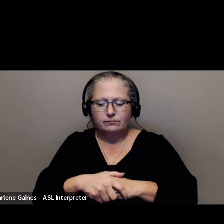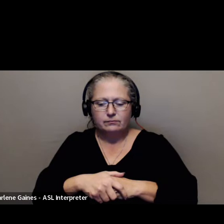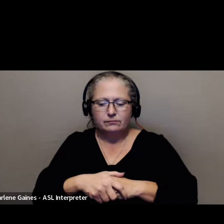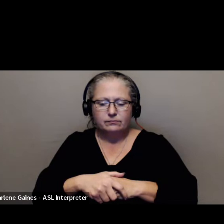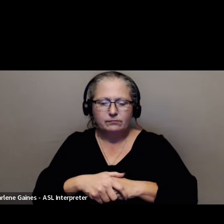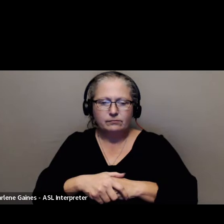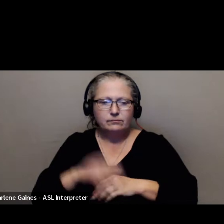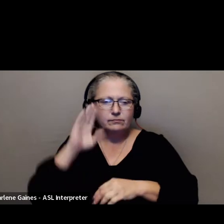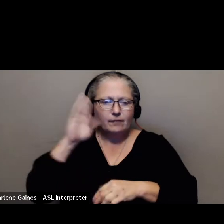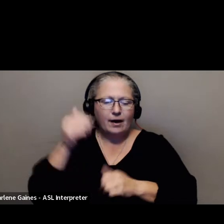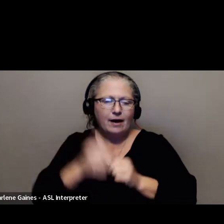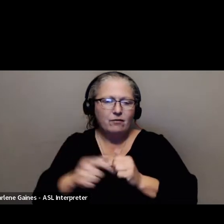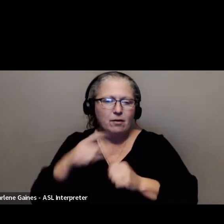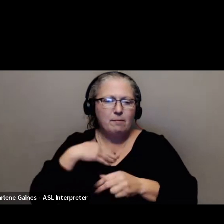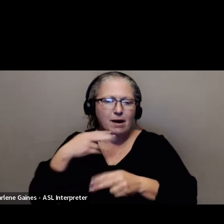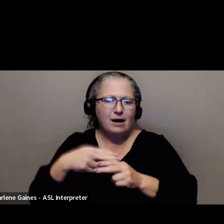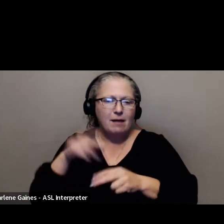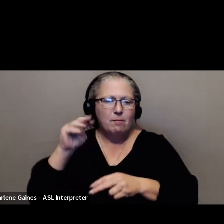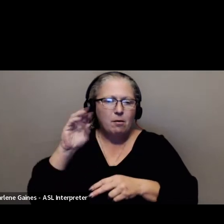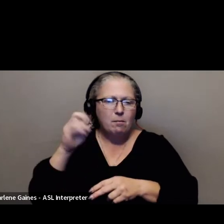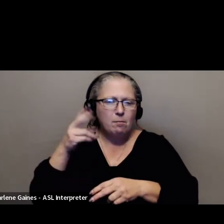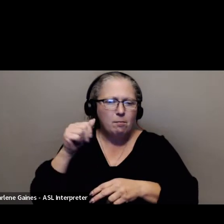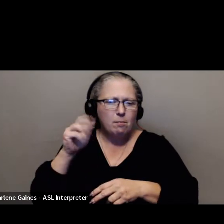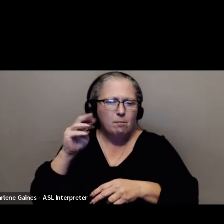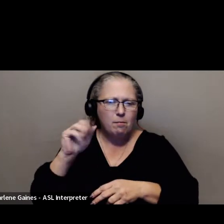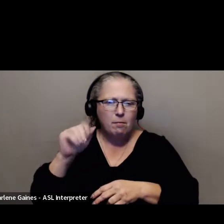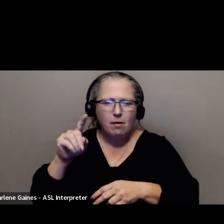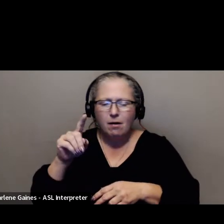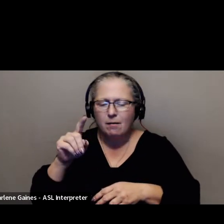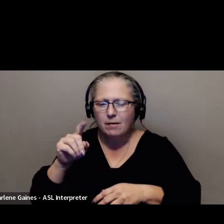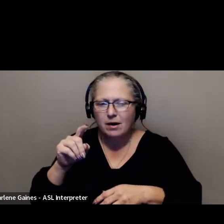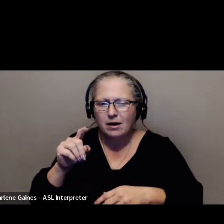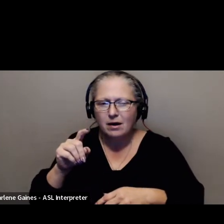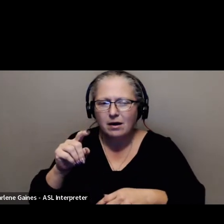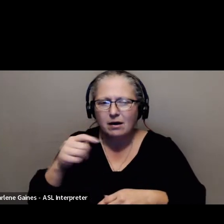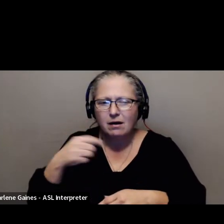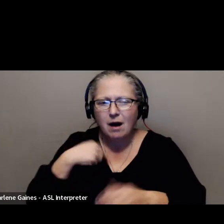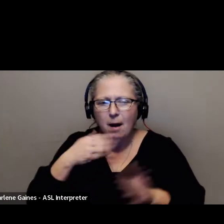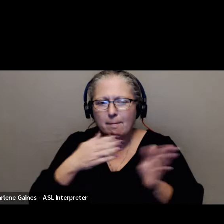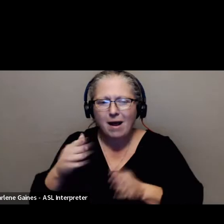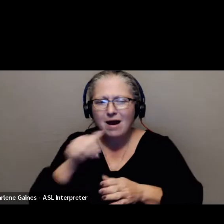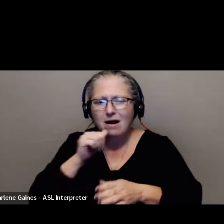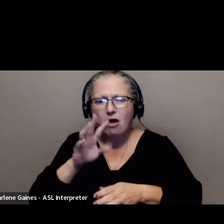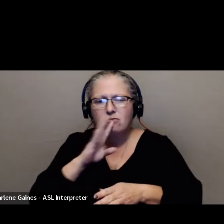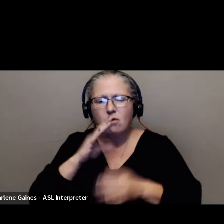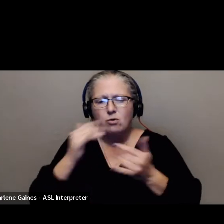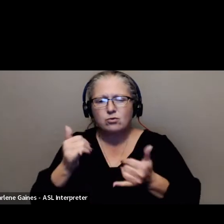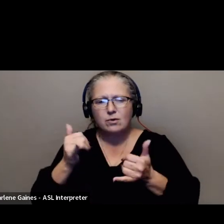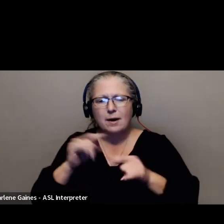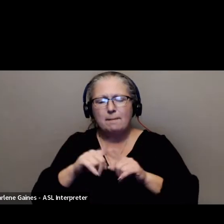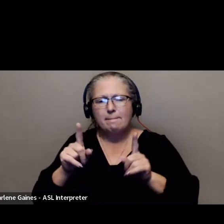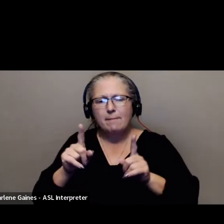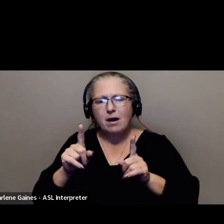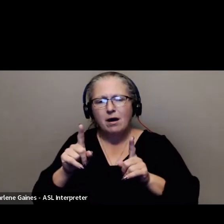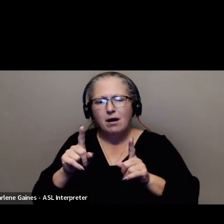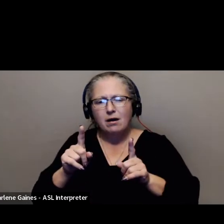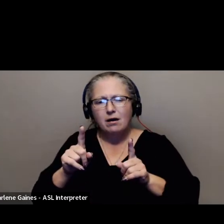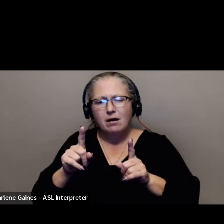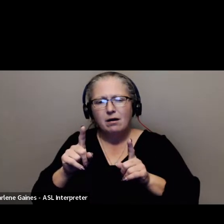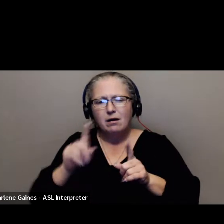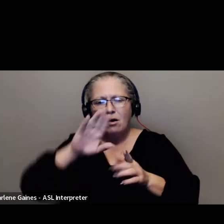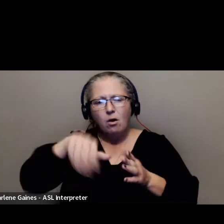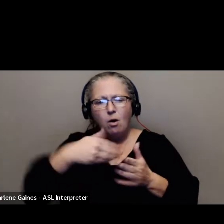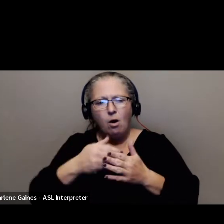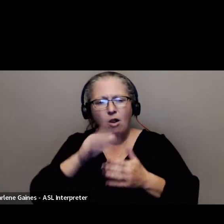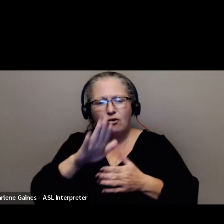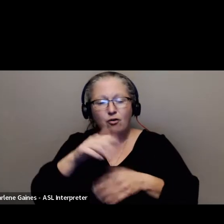Hi, everyone. My name is Mohammed Bhatti, and I was planning not to talk today, but with all of your